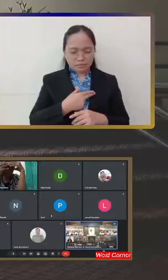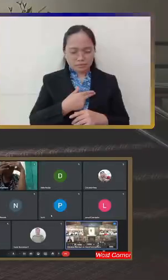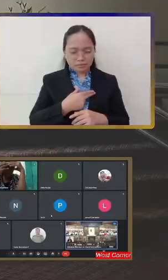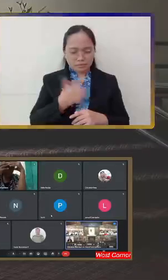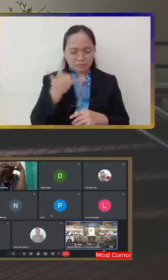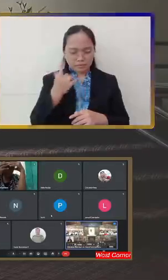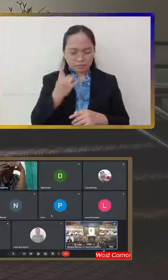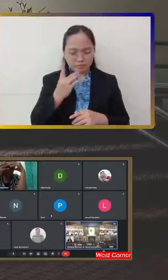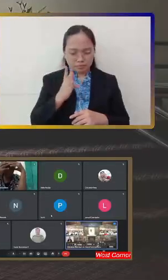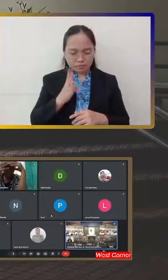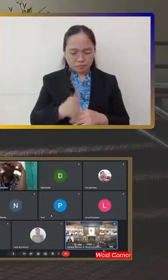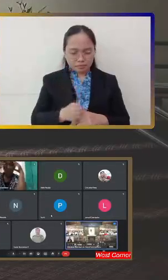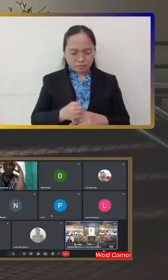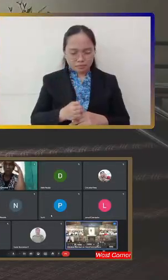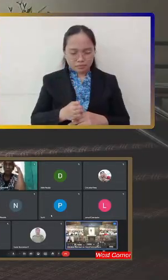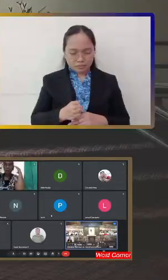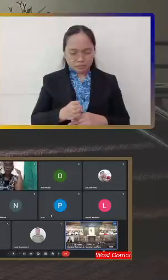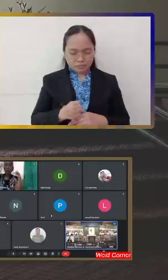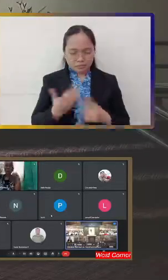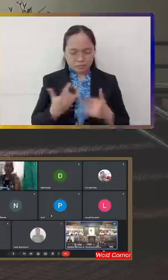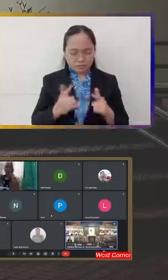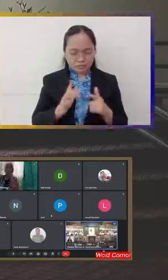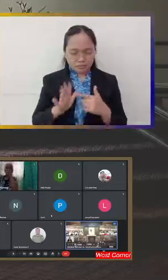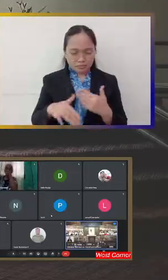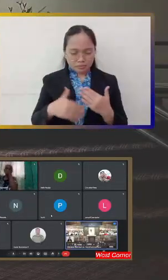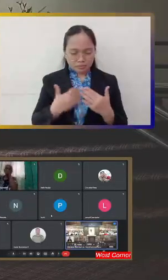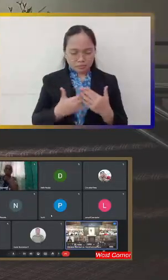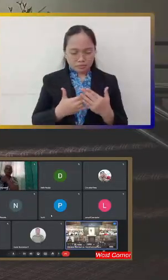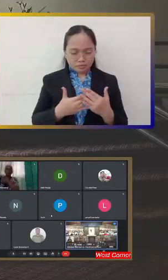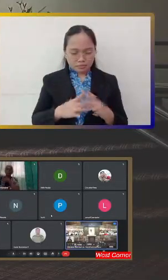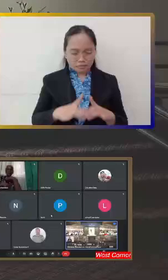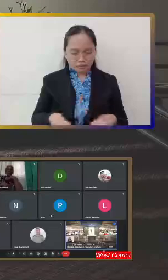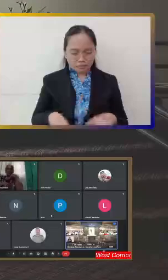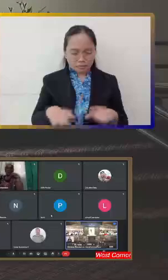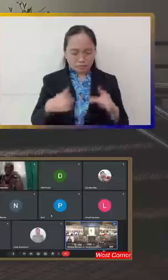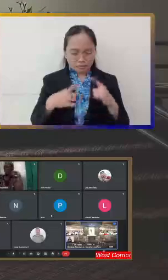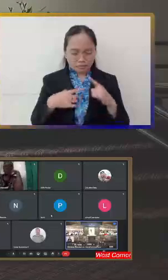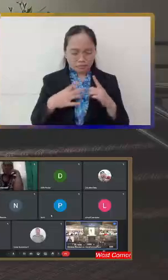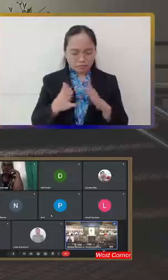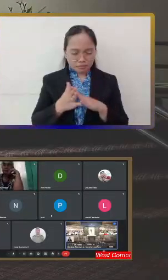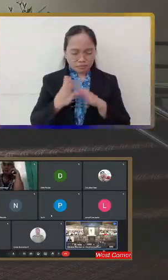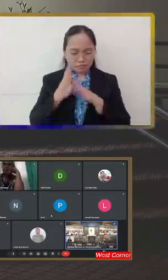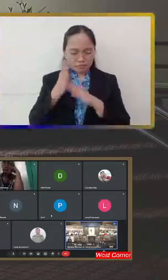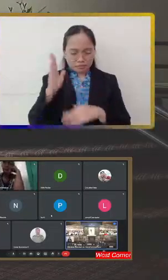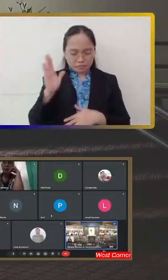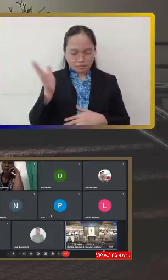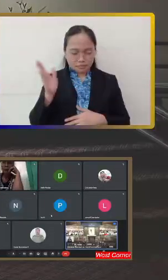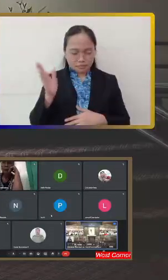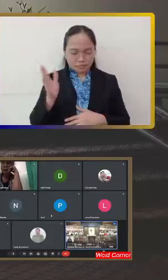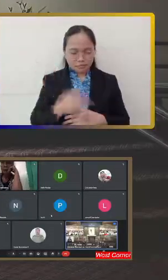O Diyos, let all the living praise Thee.